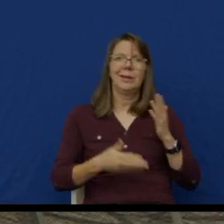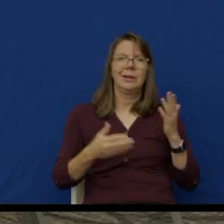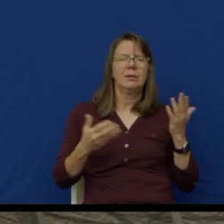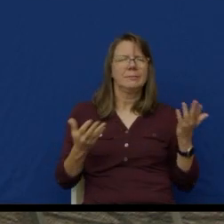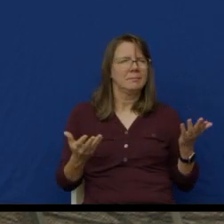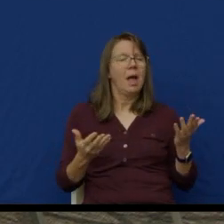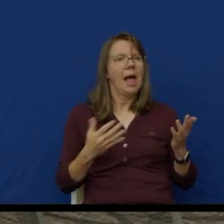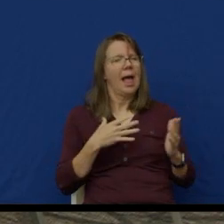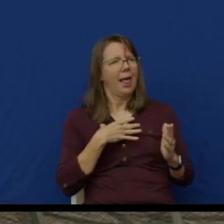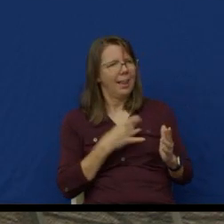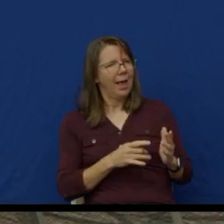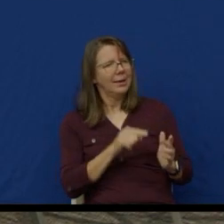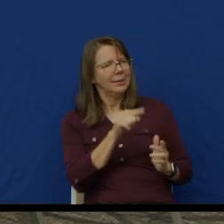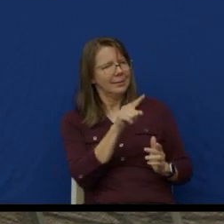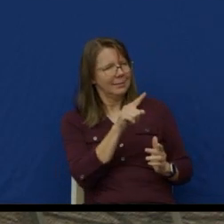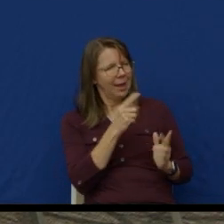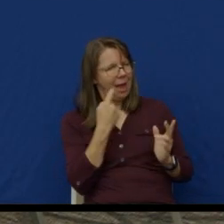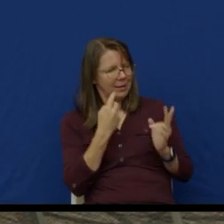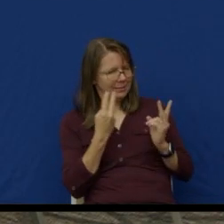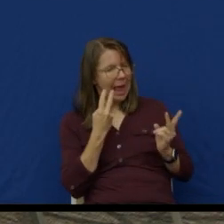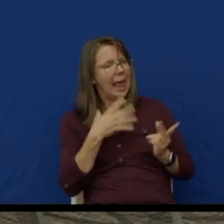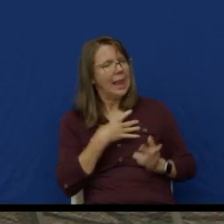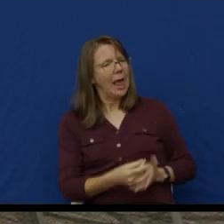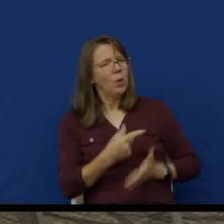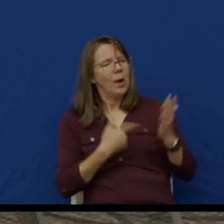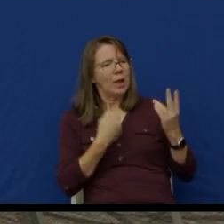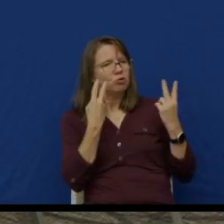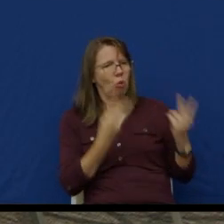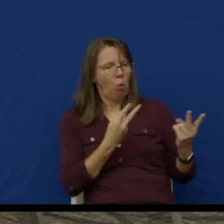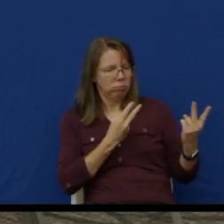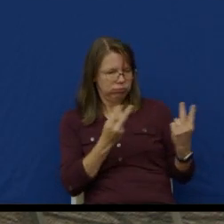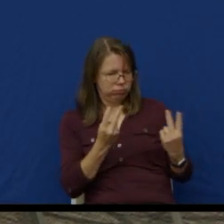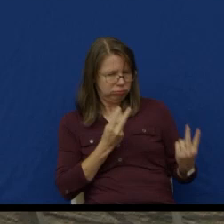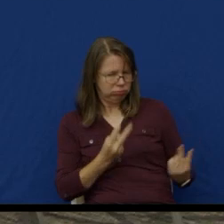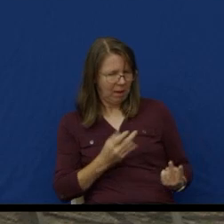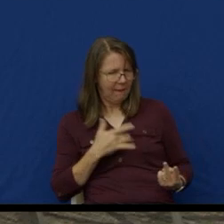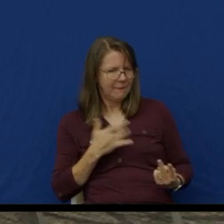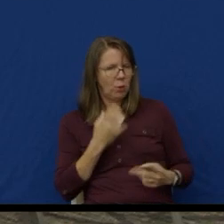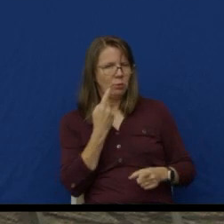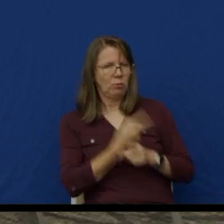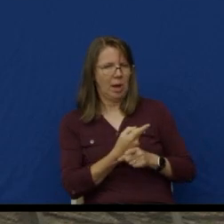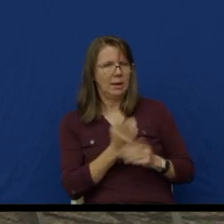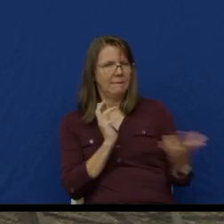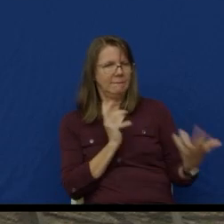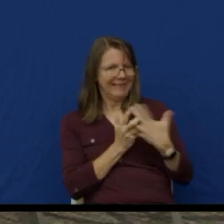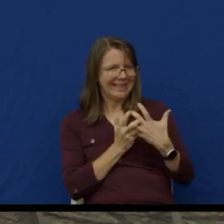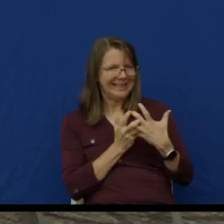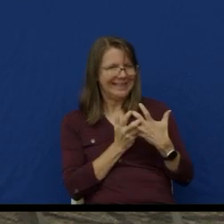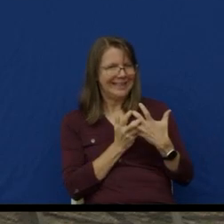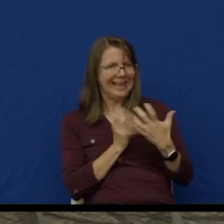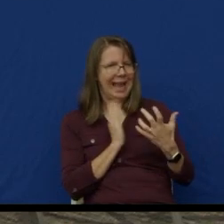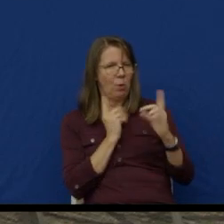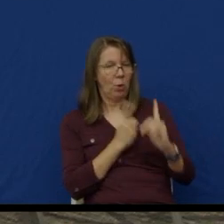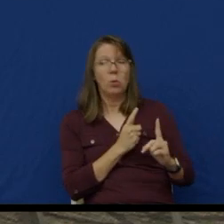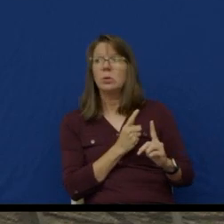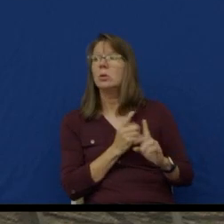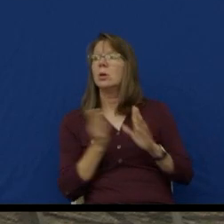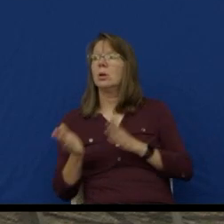we're grappling with the right things. Hopefully so. Thank you. So, the issue here,